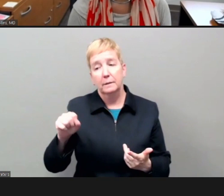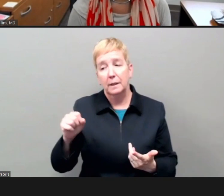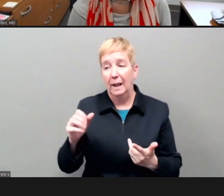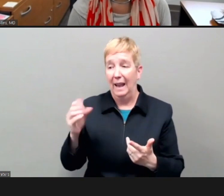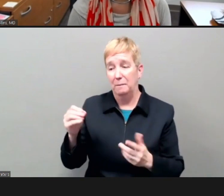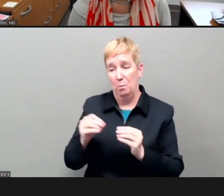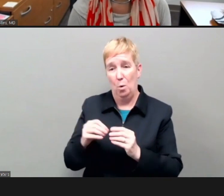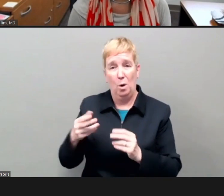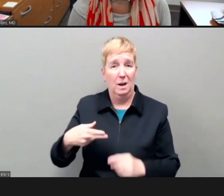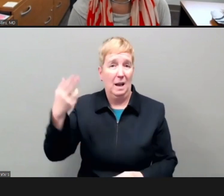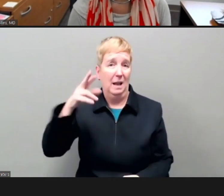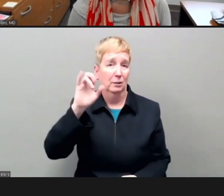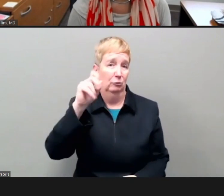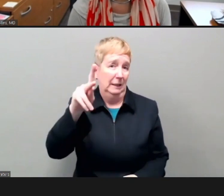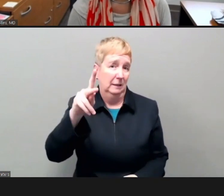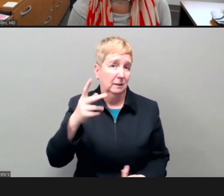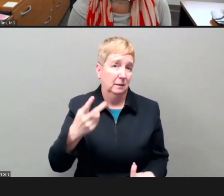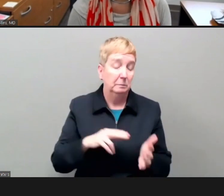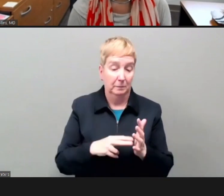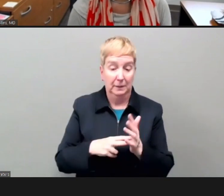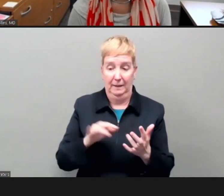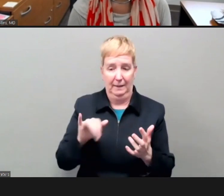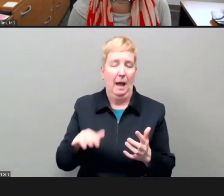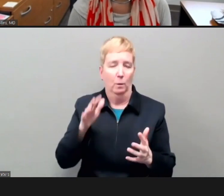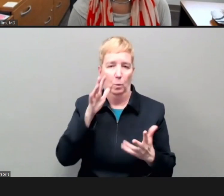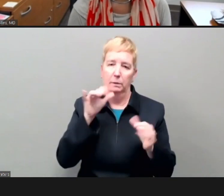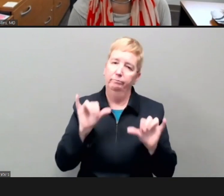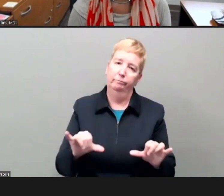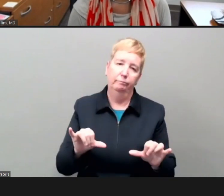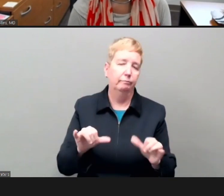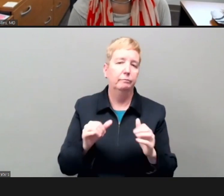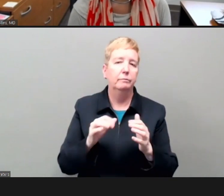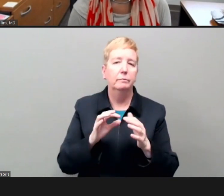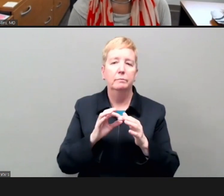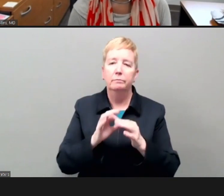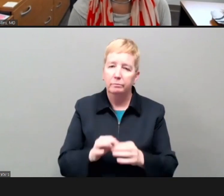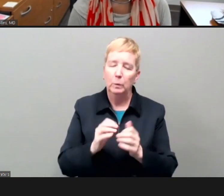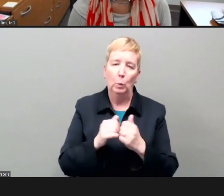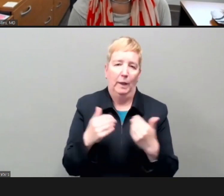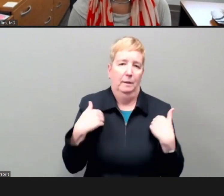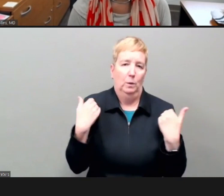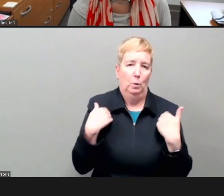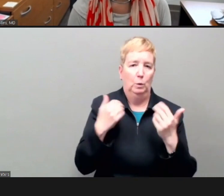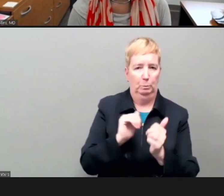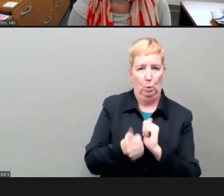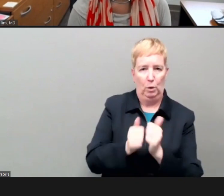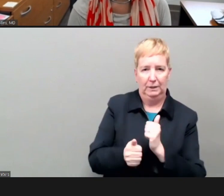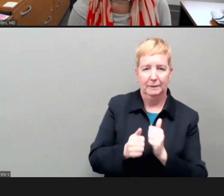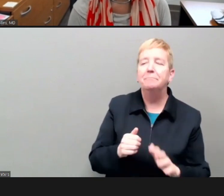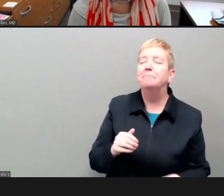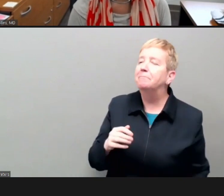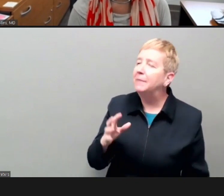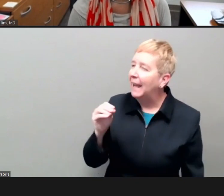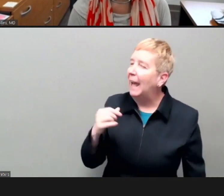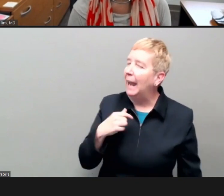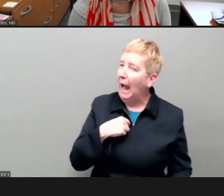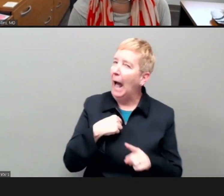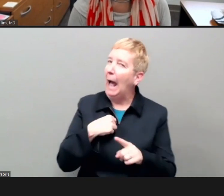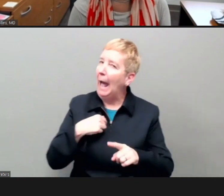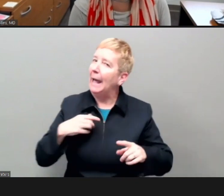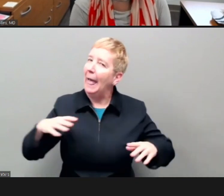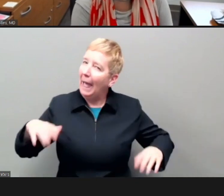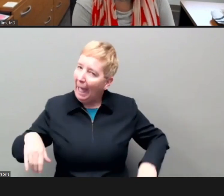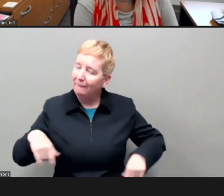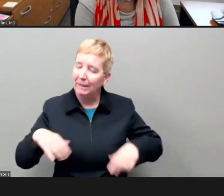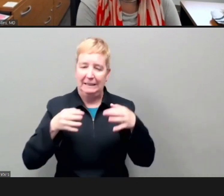risk. So that will still be required for unvaccinated people. Second is I failed to define small group. It's a